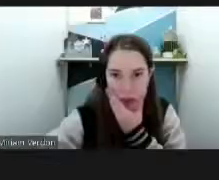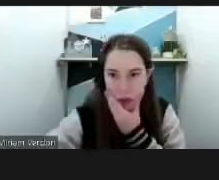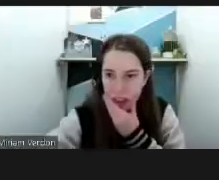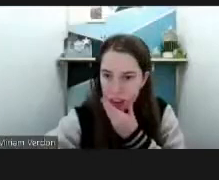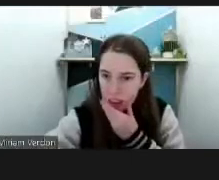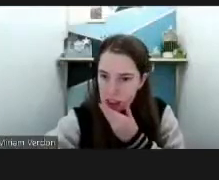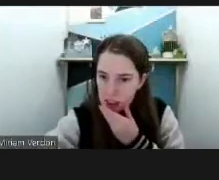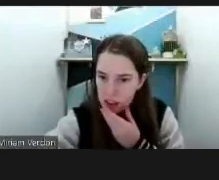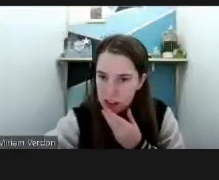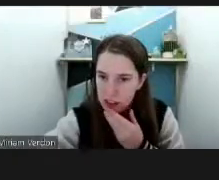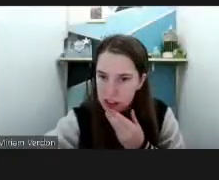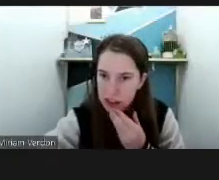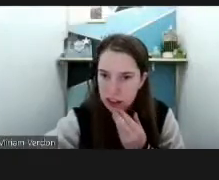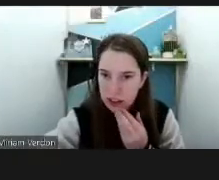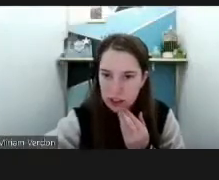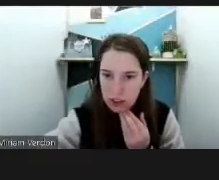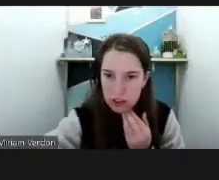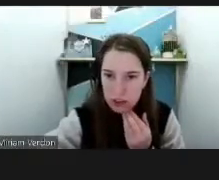So,